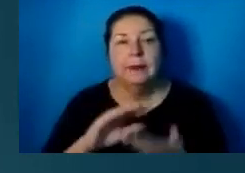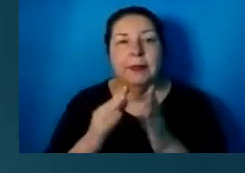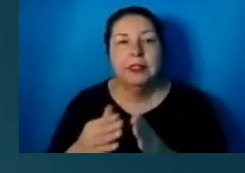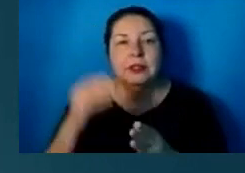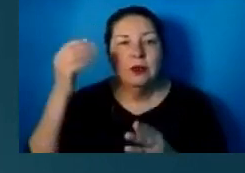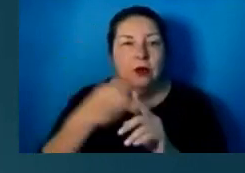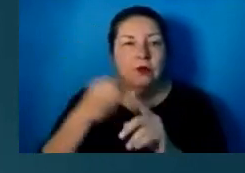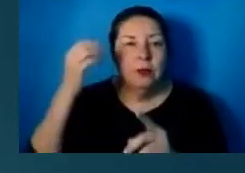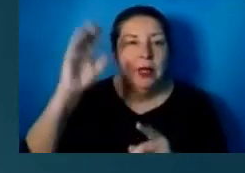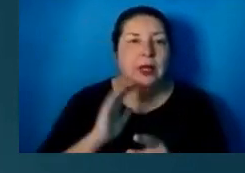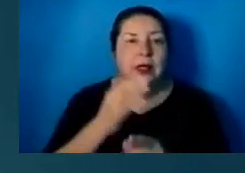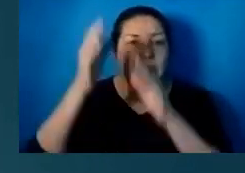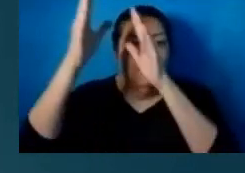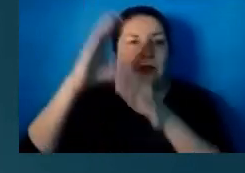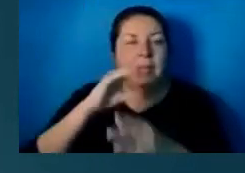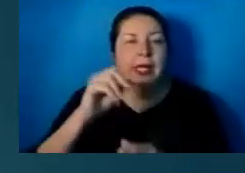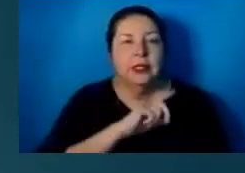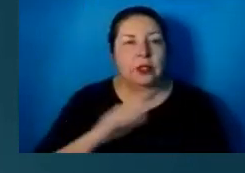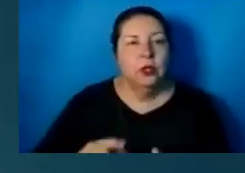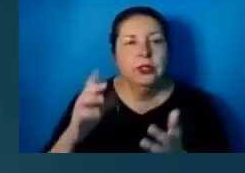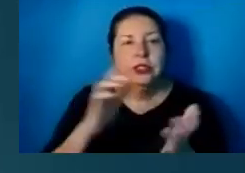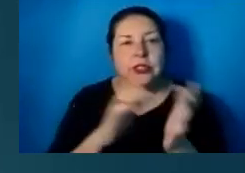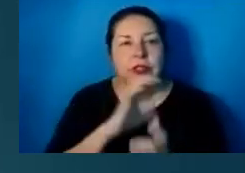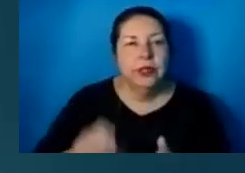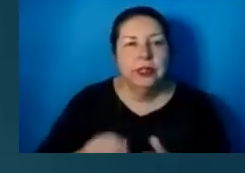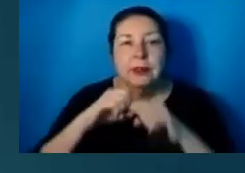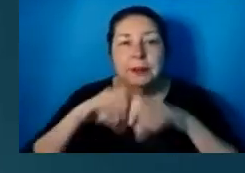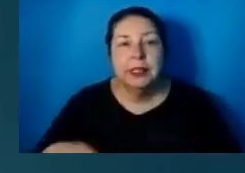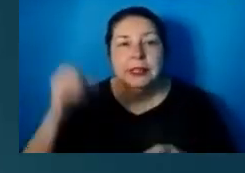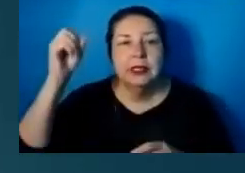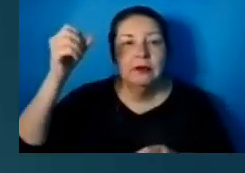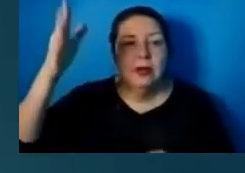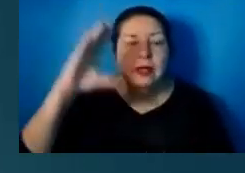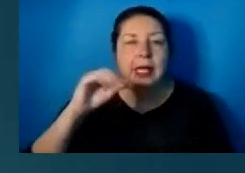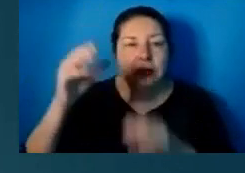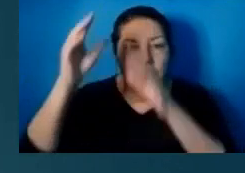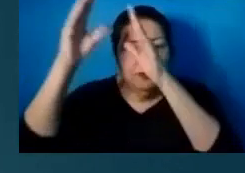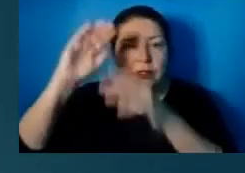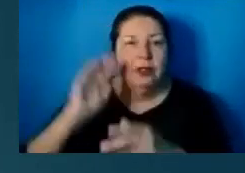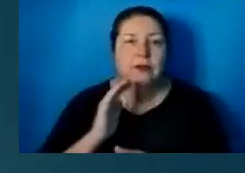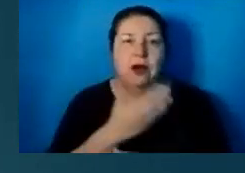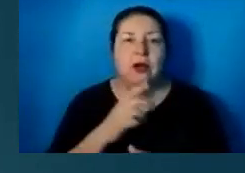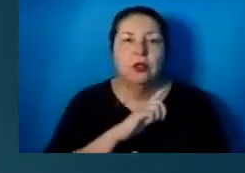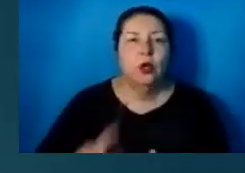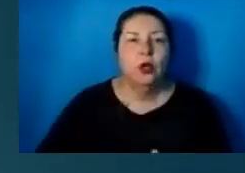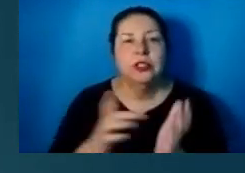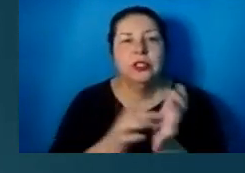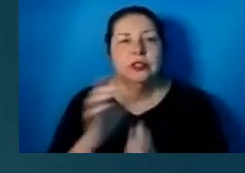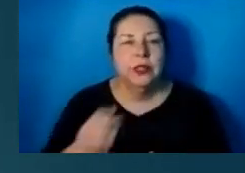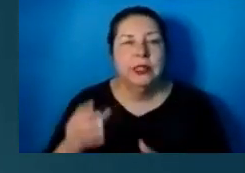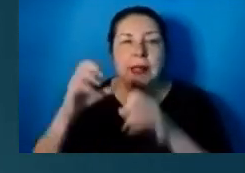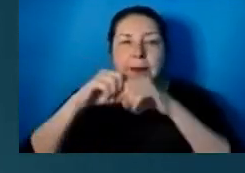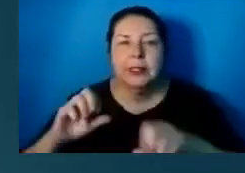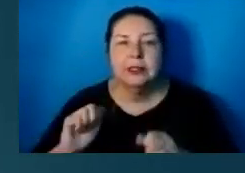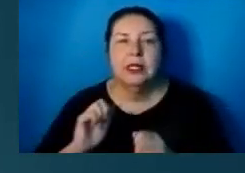our Lord Jesus Christ. Blessed be God and Father of our Lord Jesus Christ, who has blessed us with every